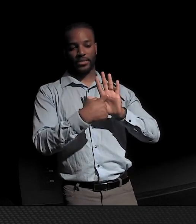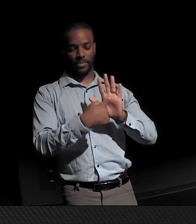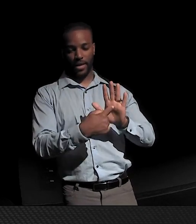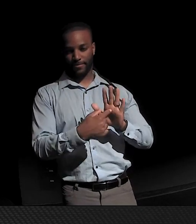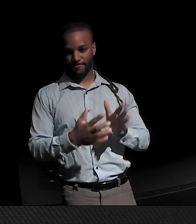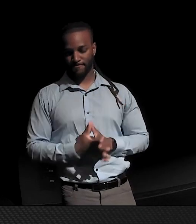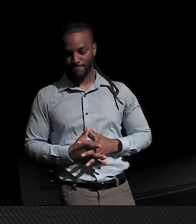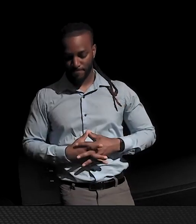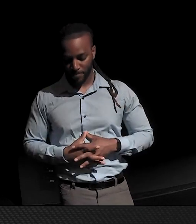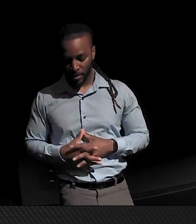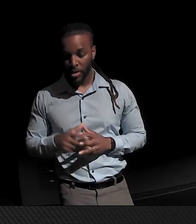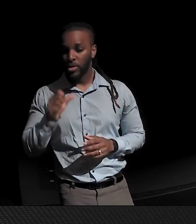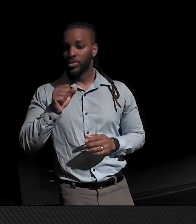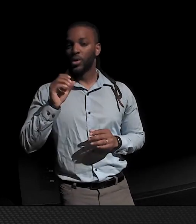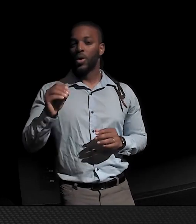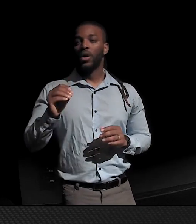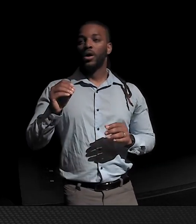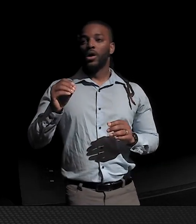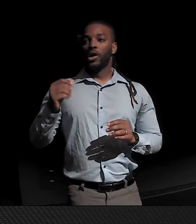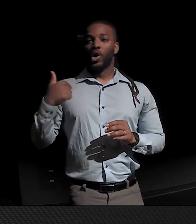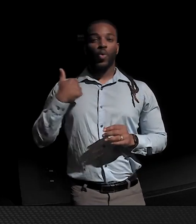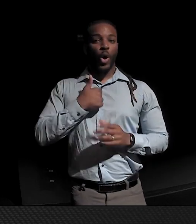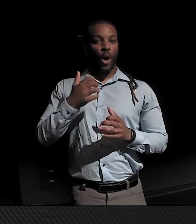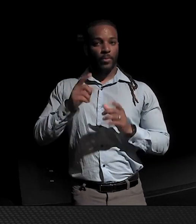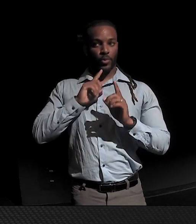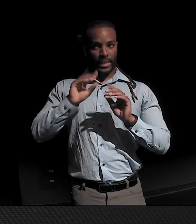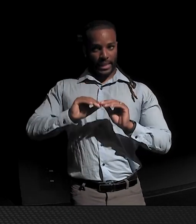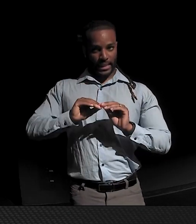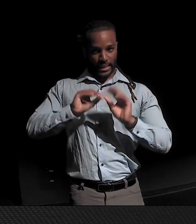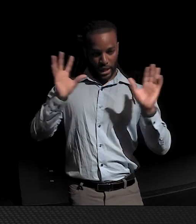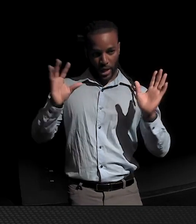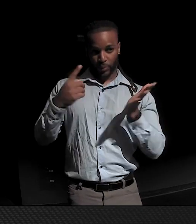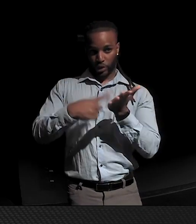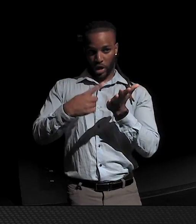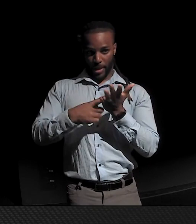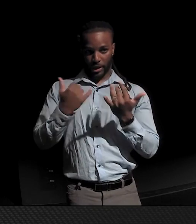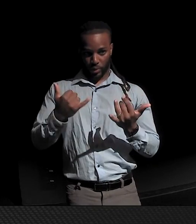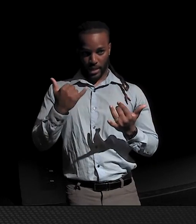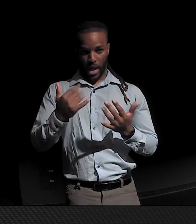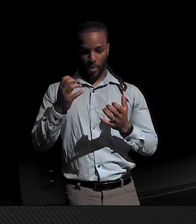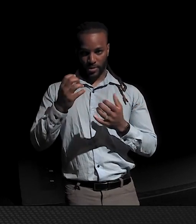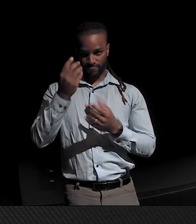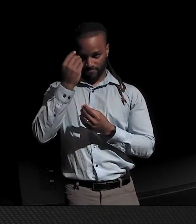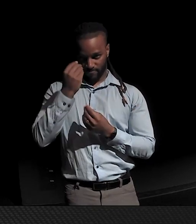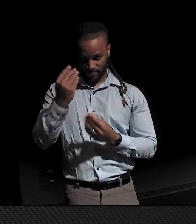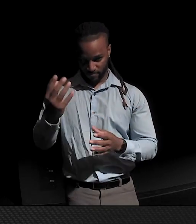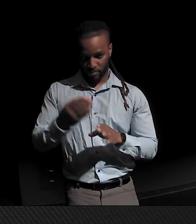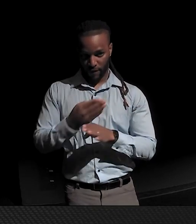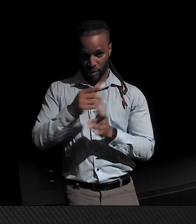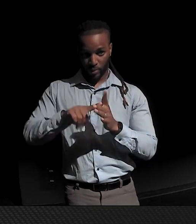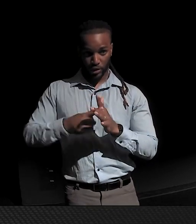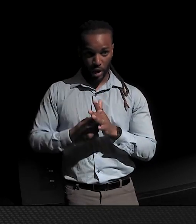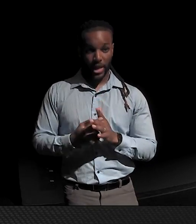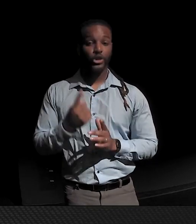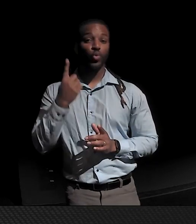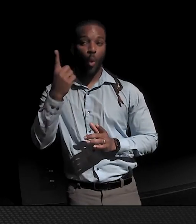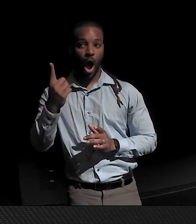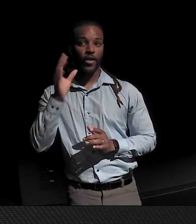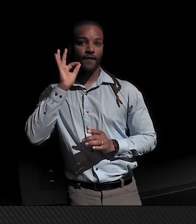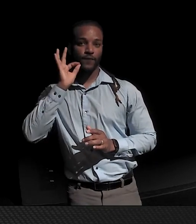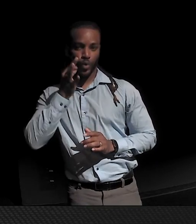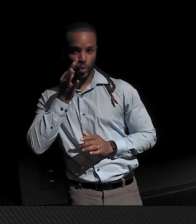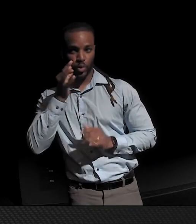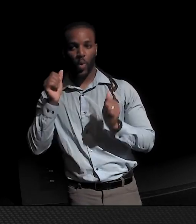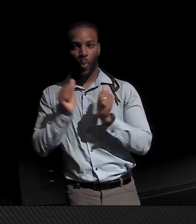our life. And so we want to be really clear as we talk about it today. I just want to say this before we jump in, is it's one fruit